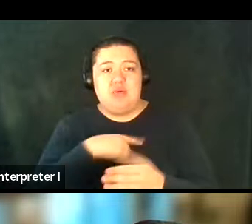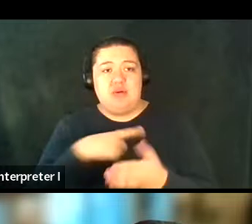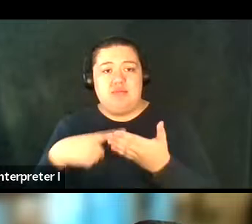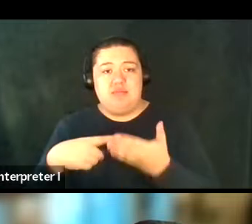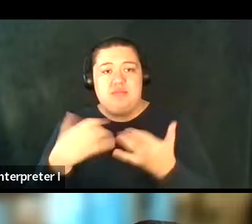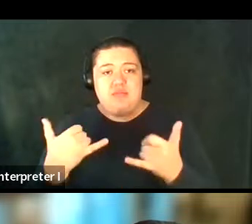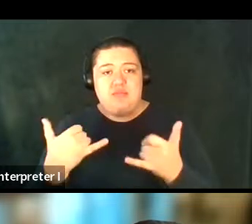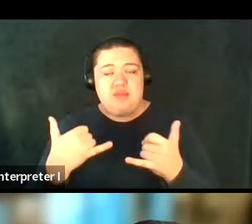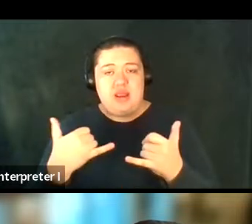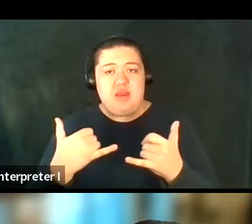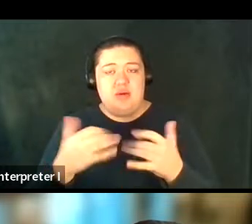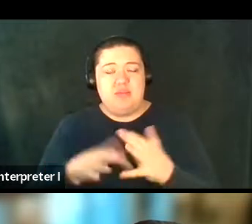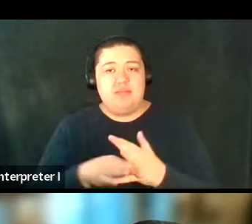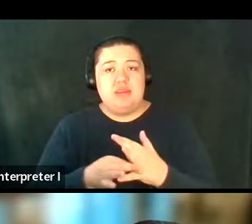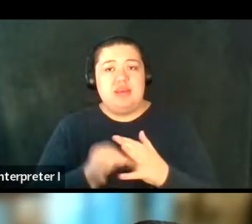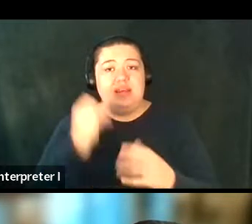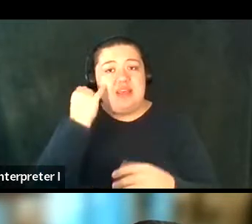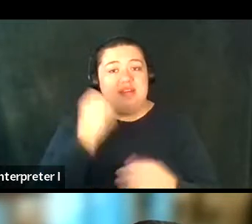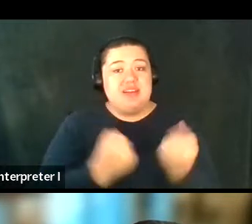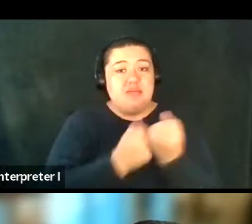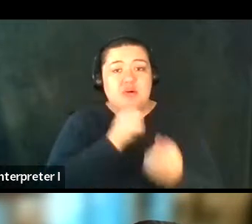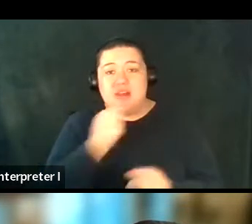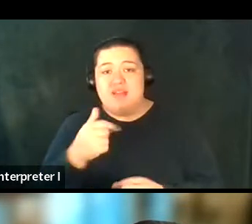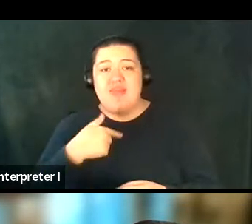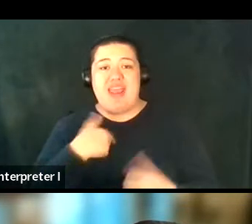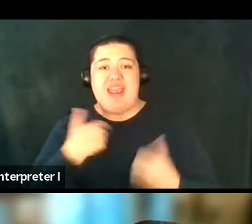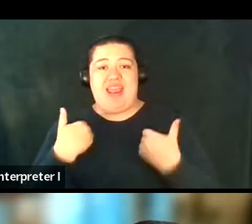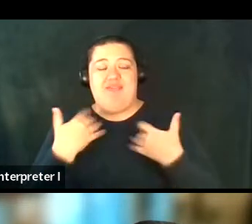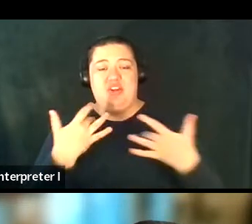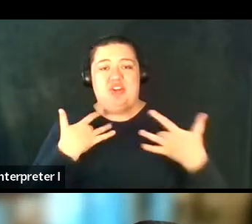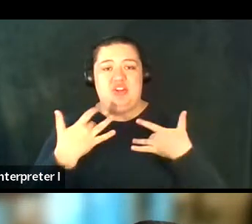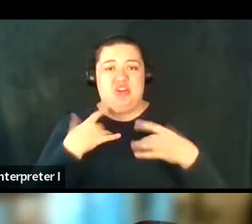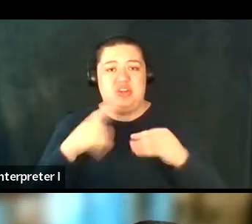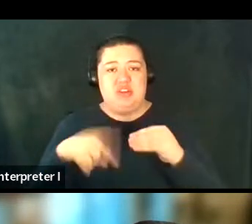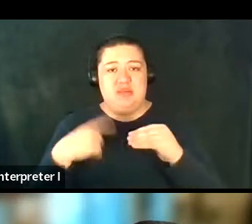this moment, I share concerns about